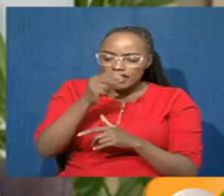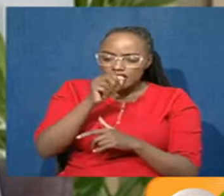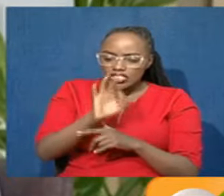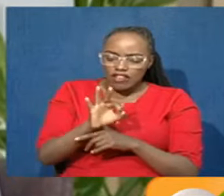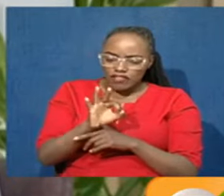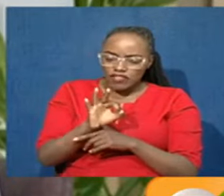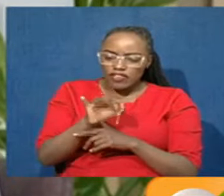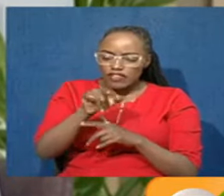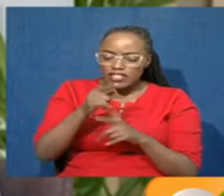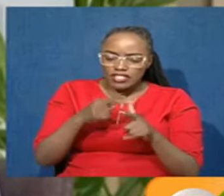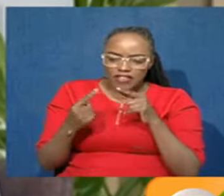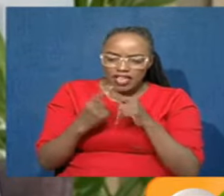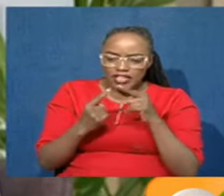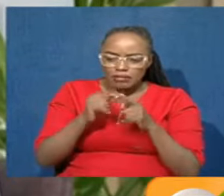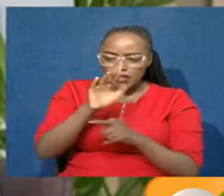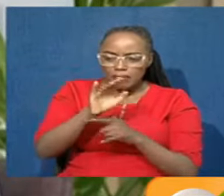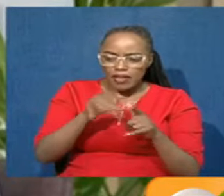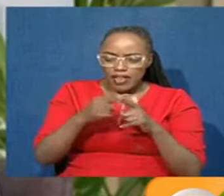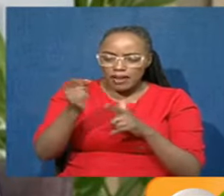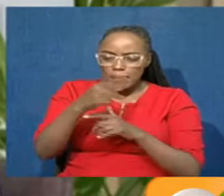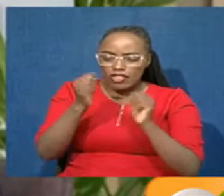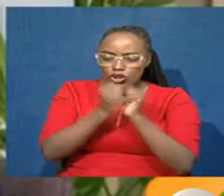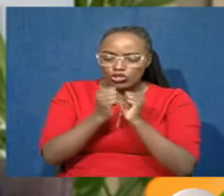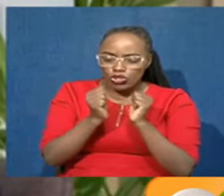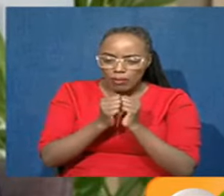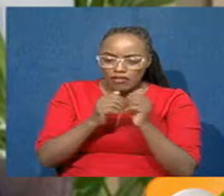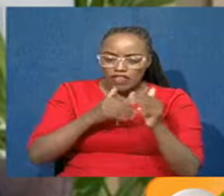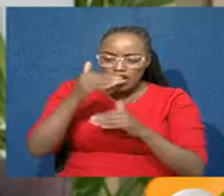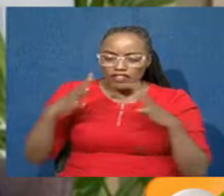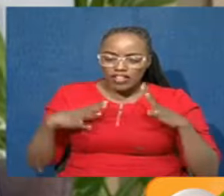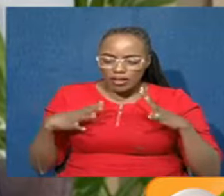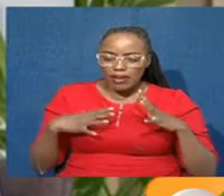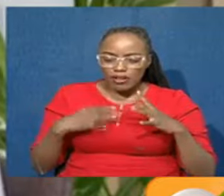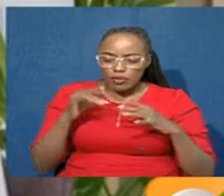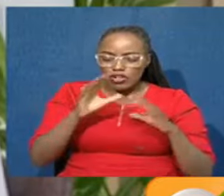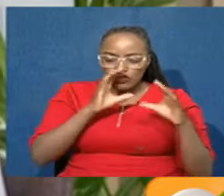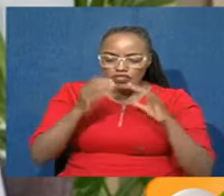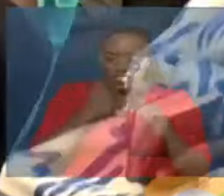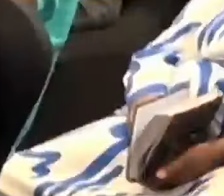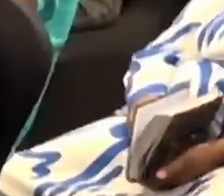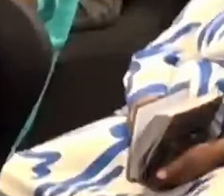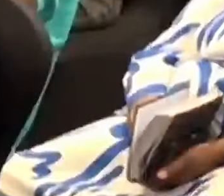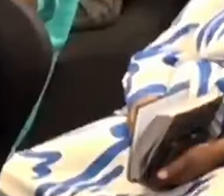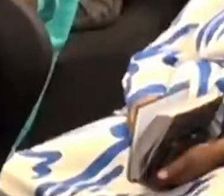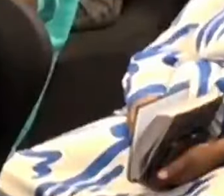What has been your experience in the month of October? After the break, we have that conversation.